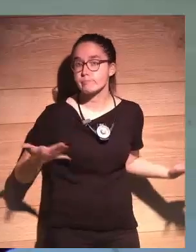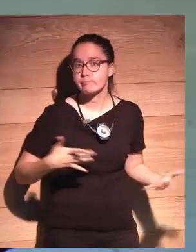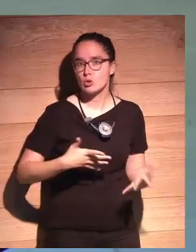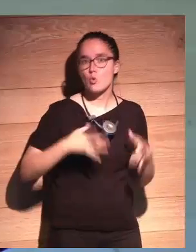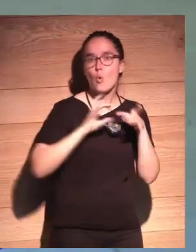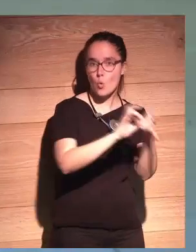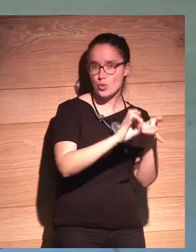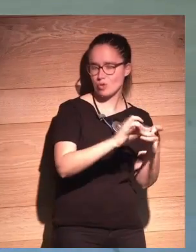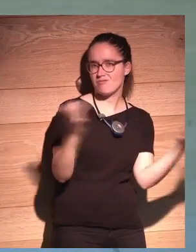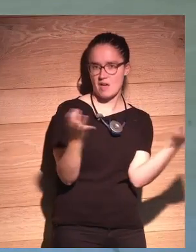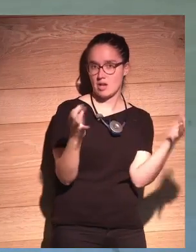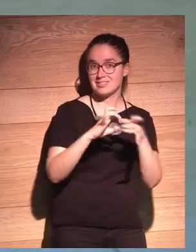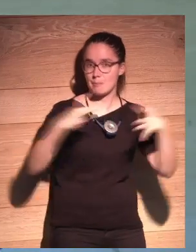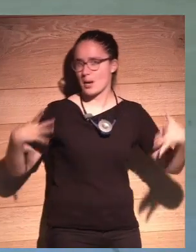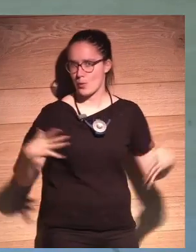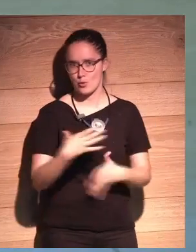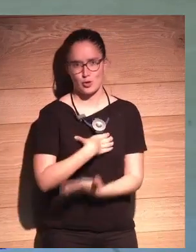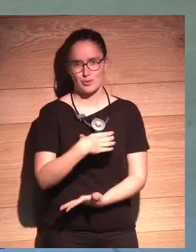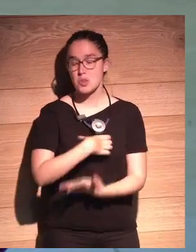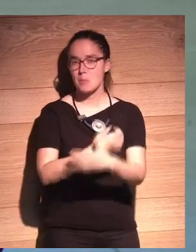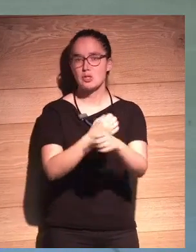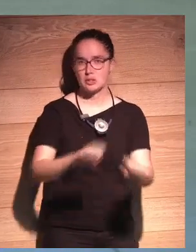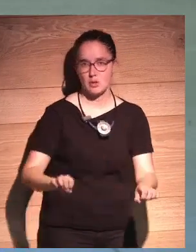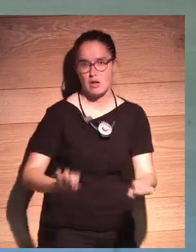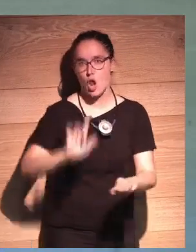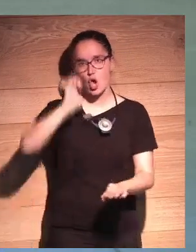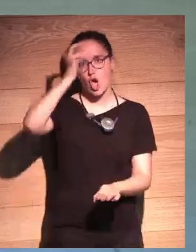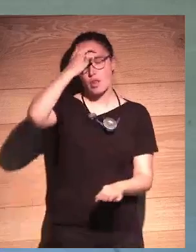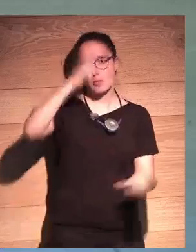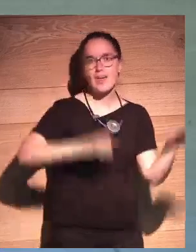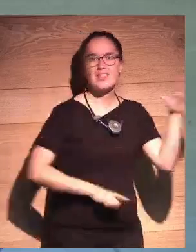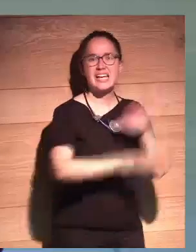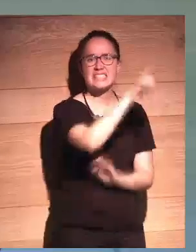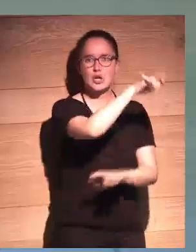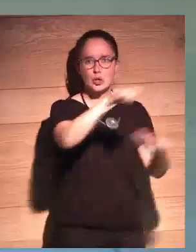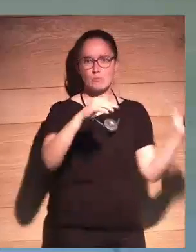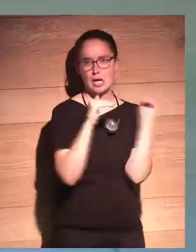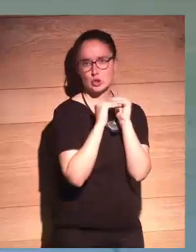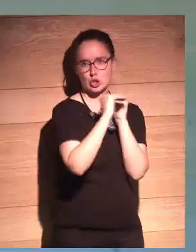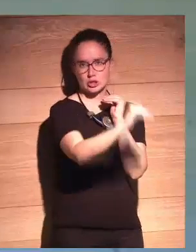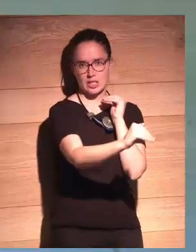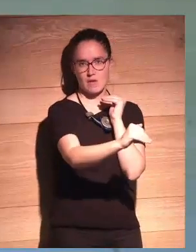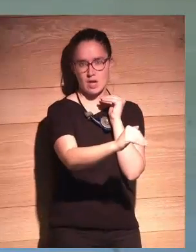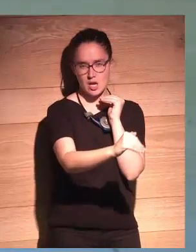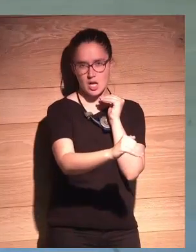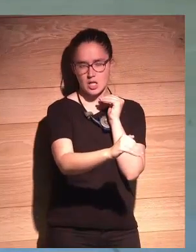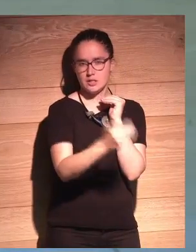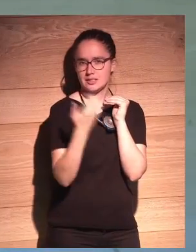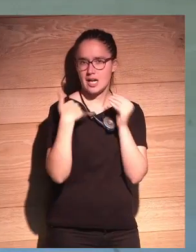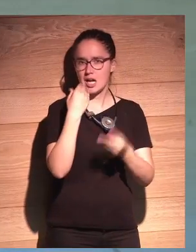linked. If they don't exist together, they don't exist. The concept of